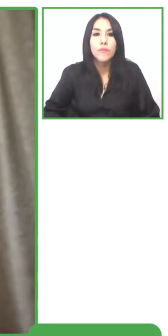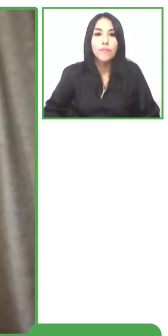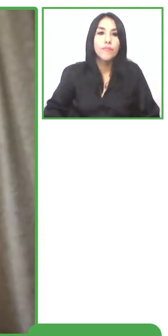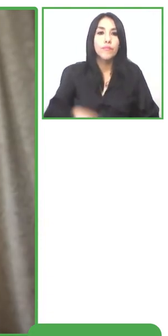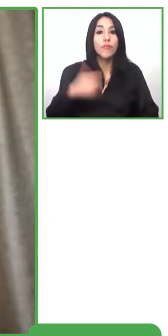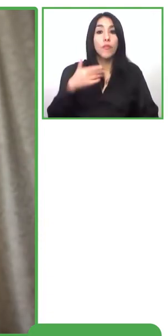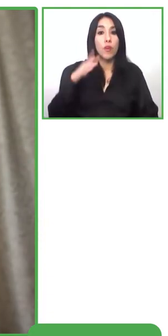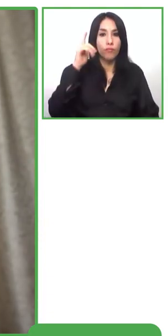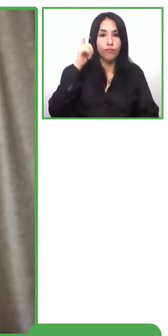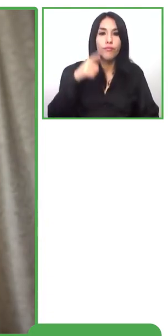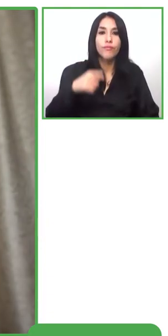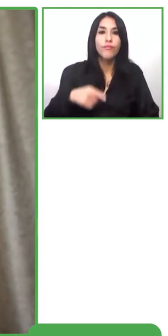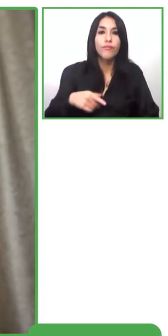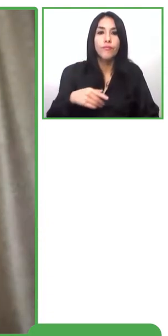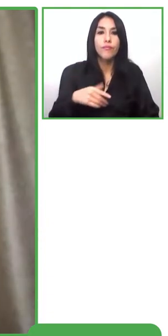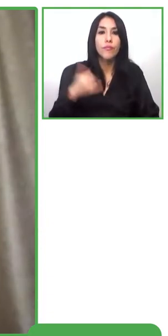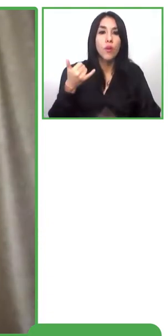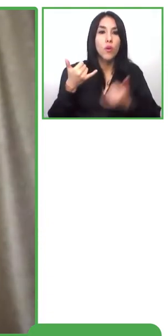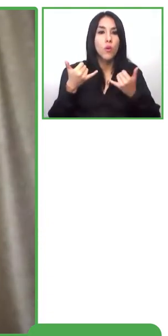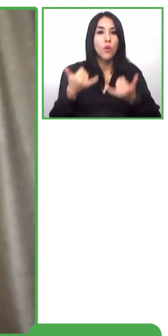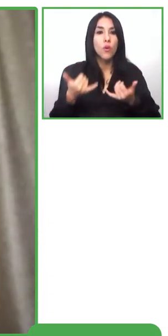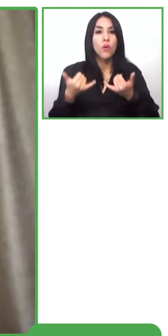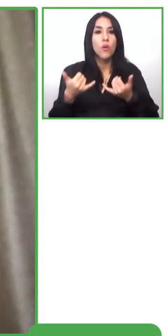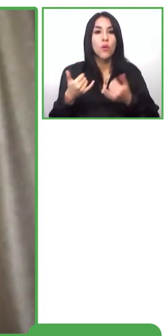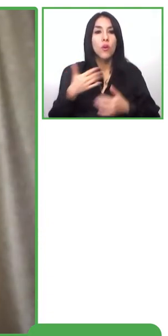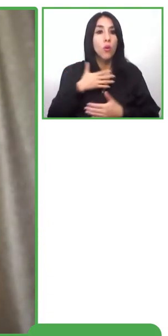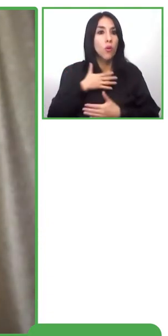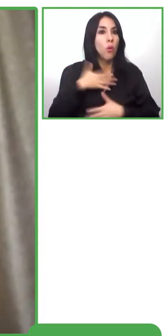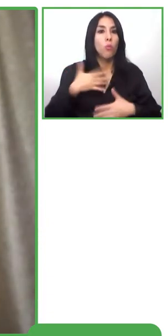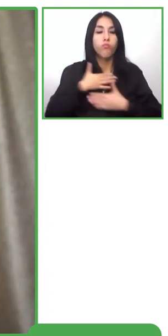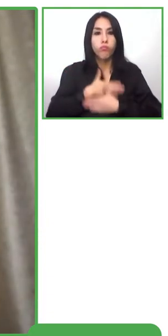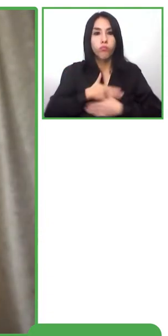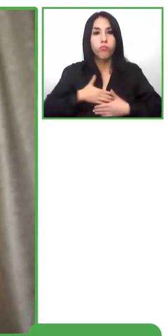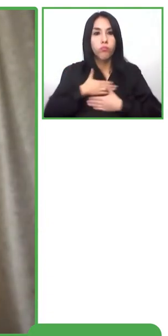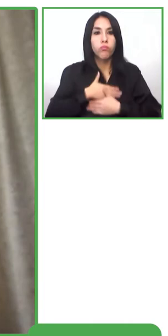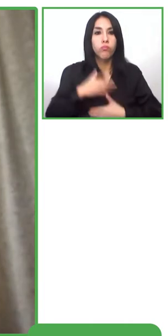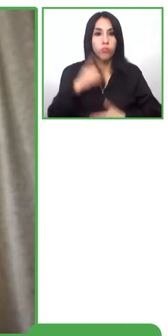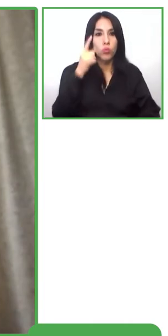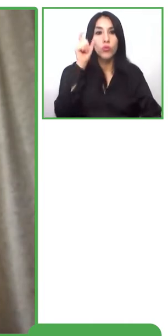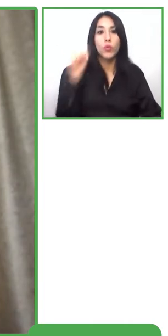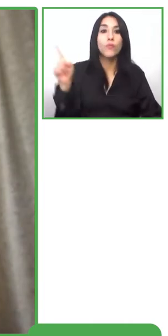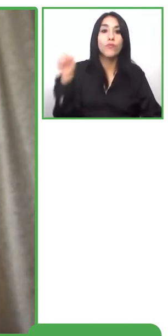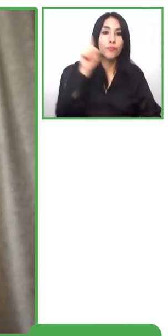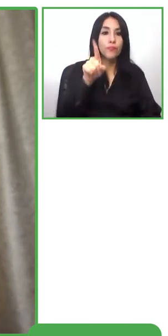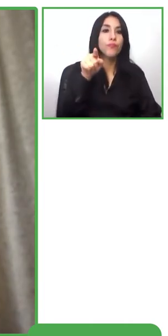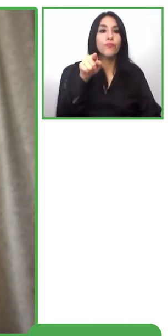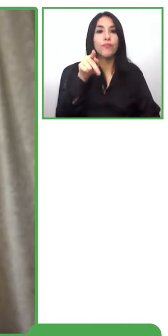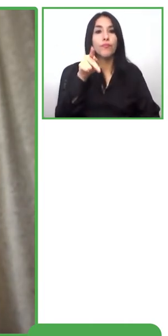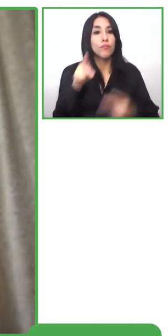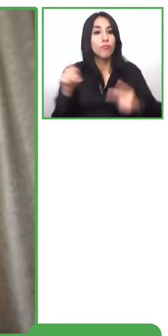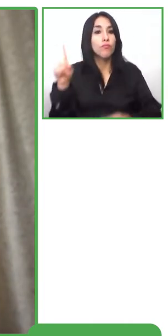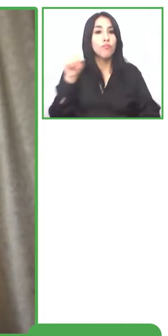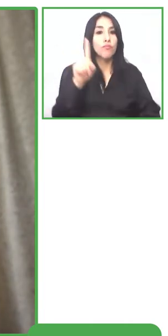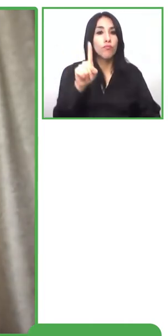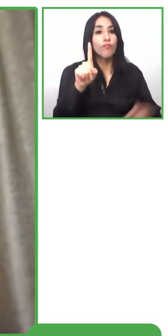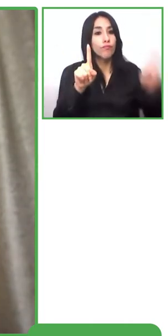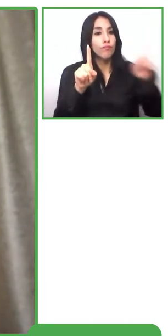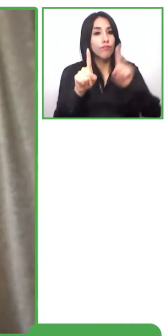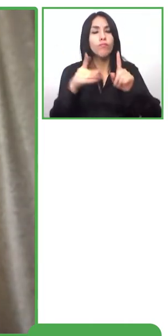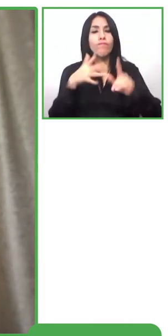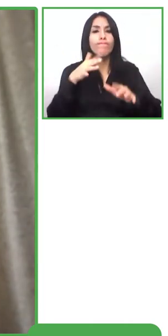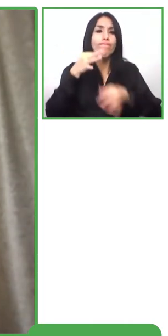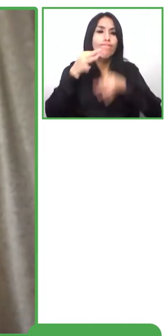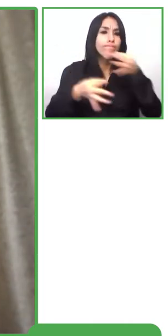Well, now I am honored to introduce to you the following panel members who will share about